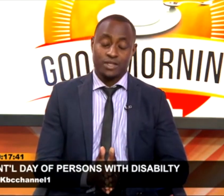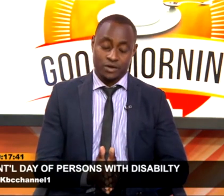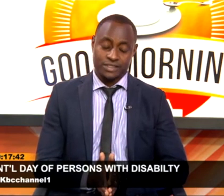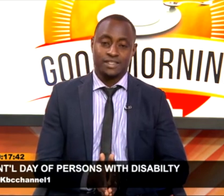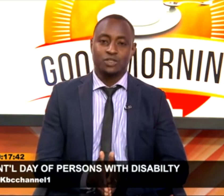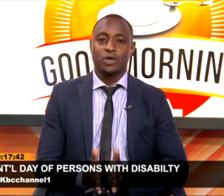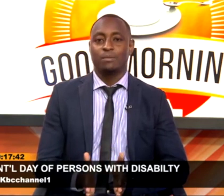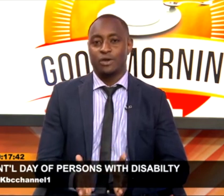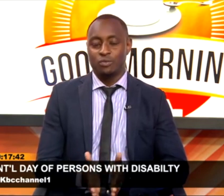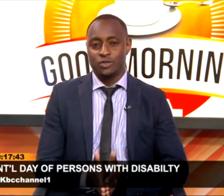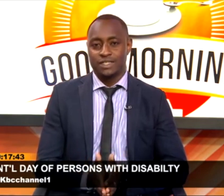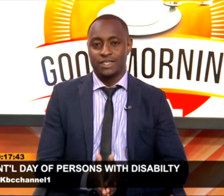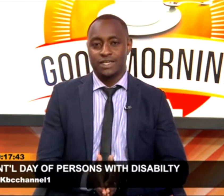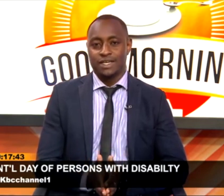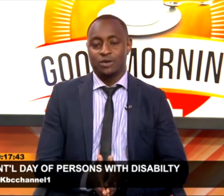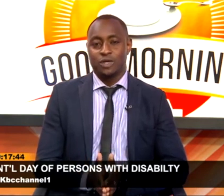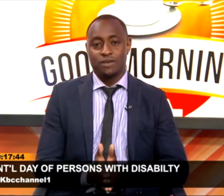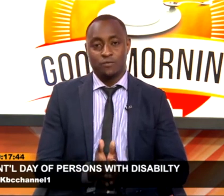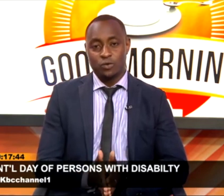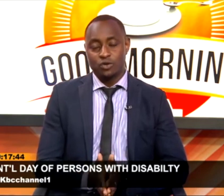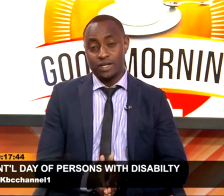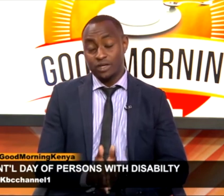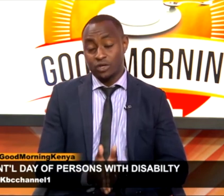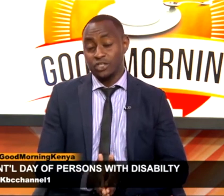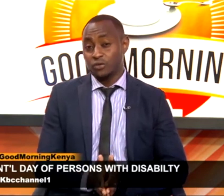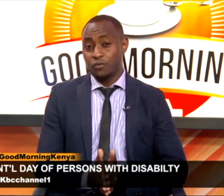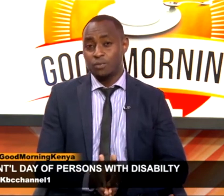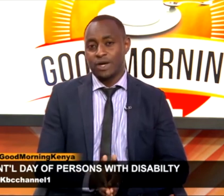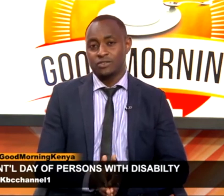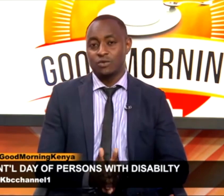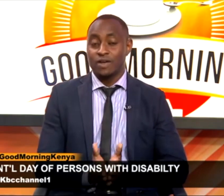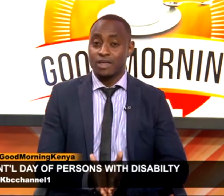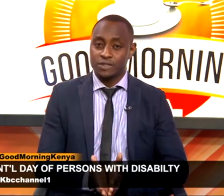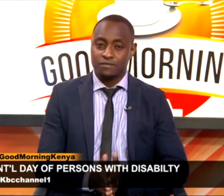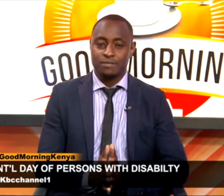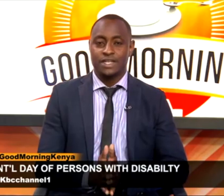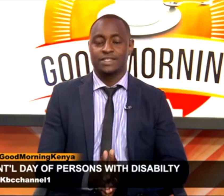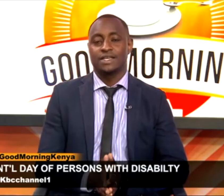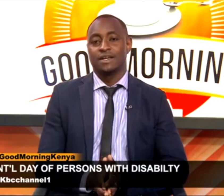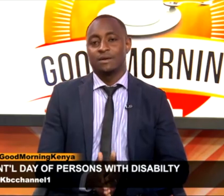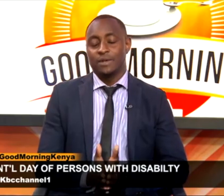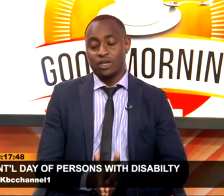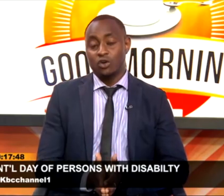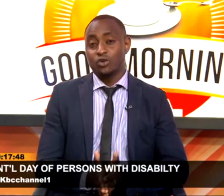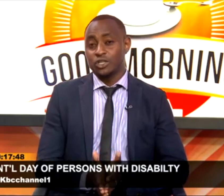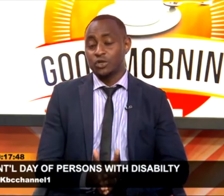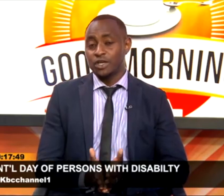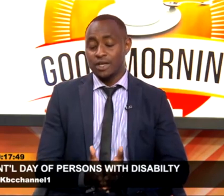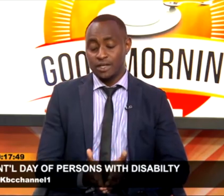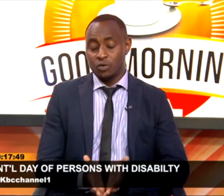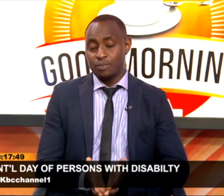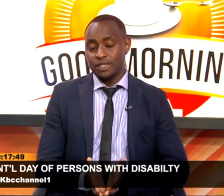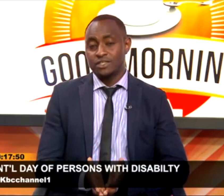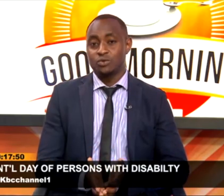through our center to help the community. We gave food donation, food packs to over 1,000 families, medical